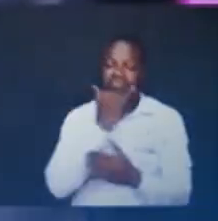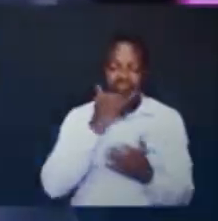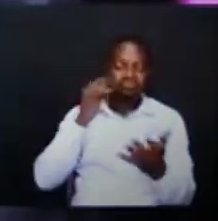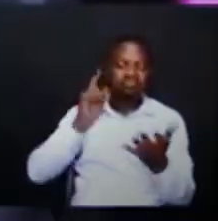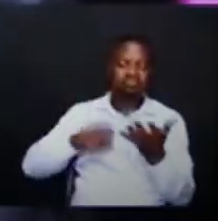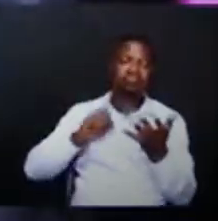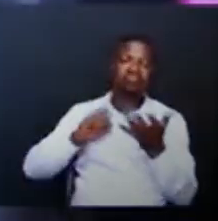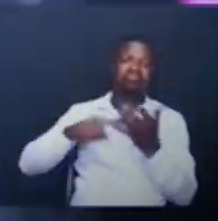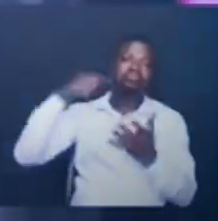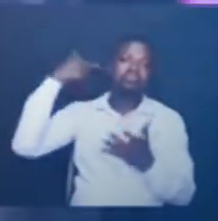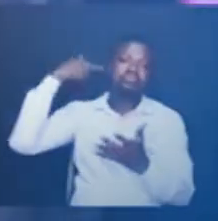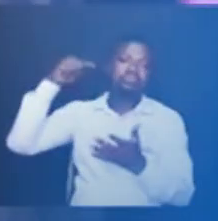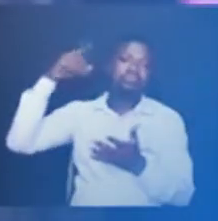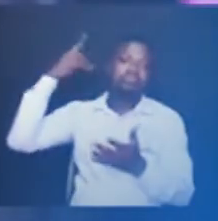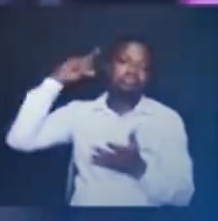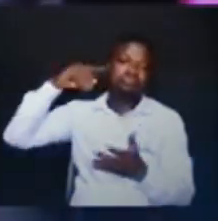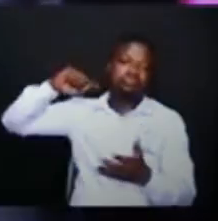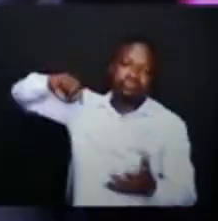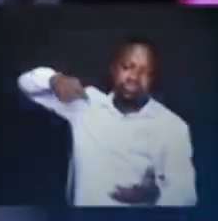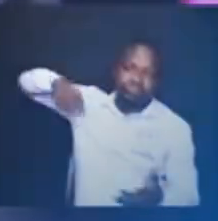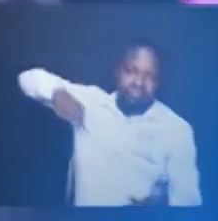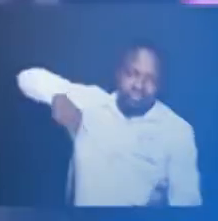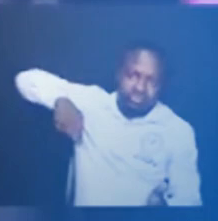Illegal mining is also